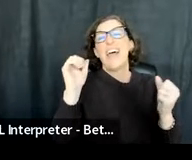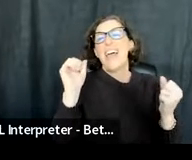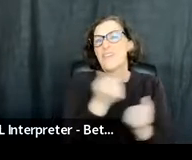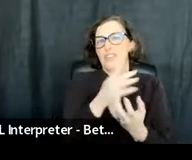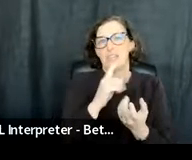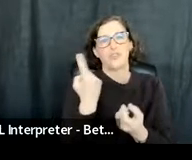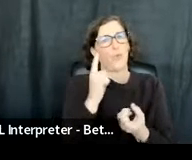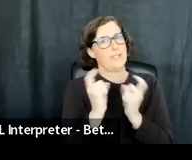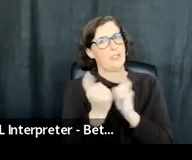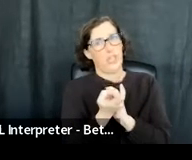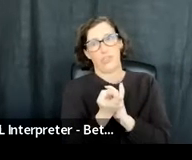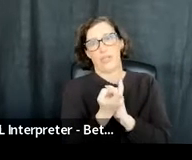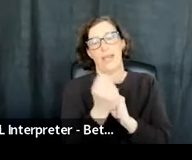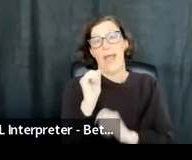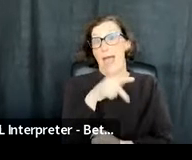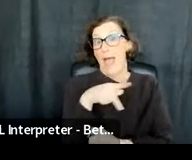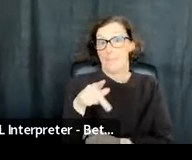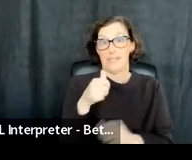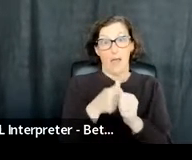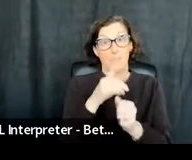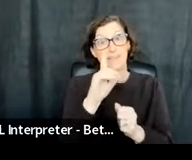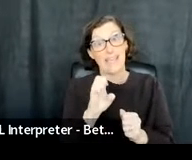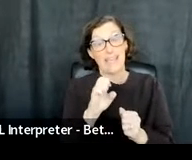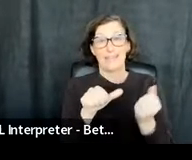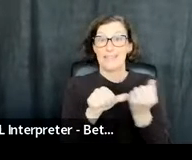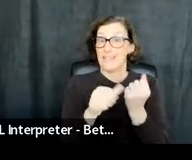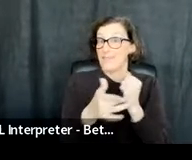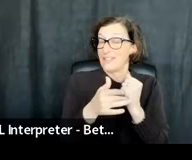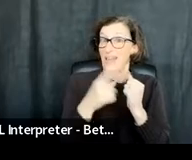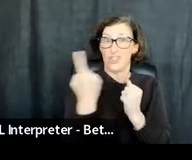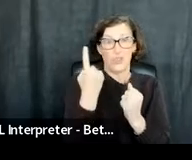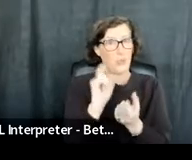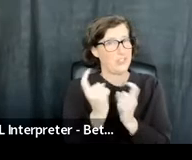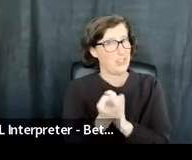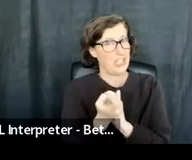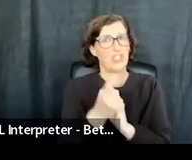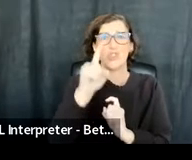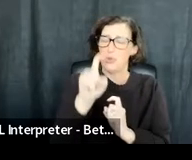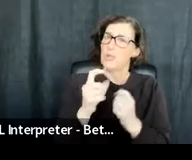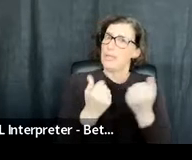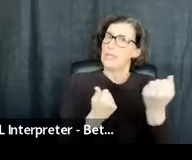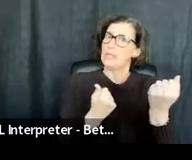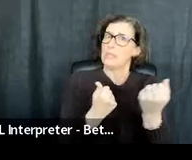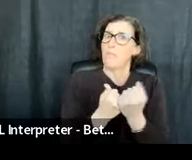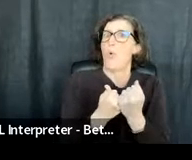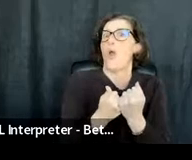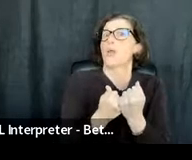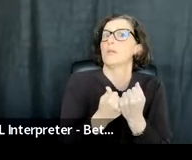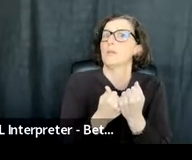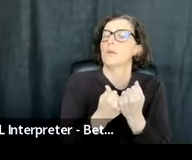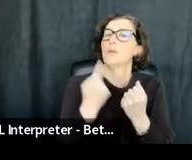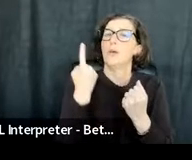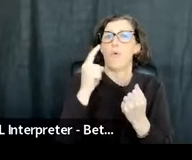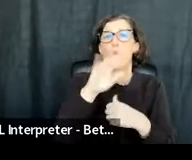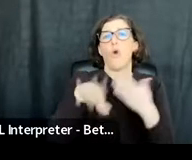constantly. Applications are being updated, assistive technology is changing all the time, so you need a support mechanism for all of those